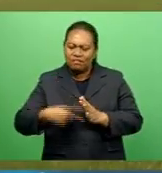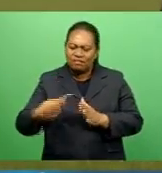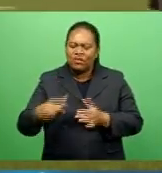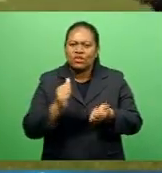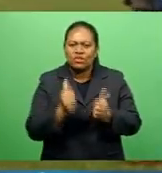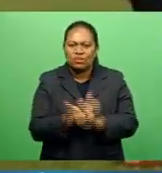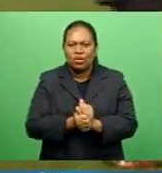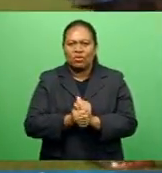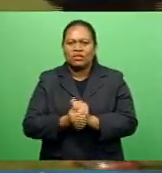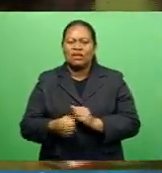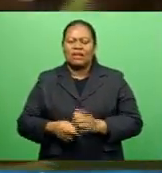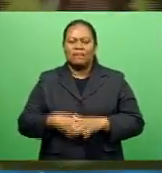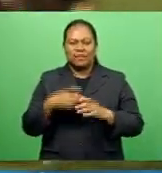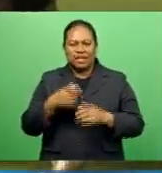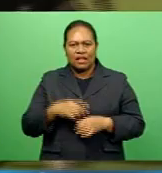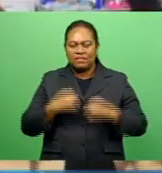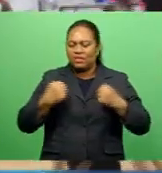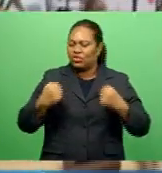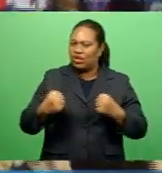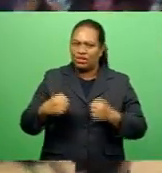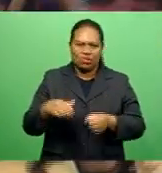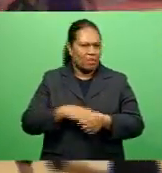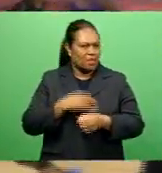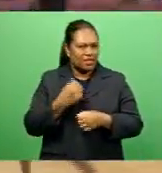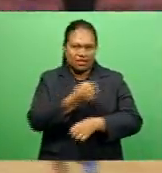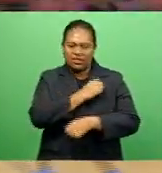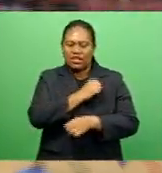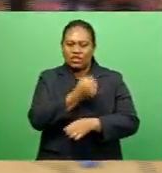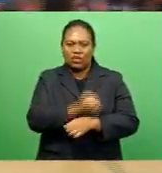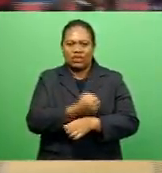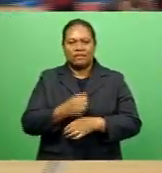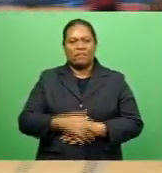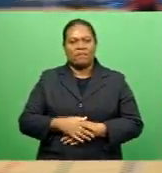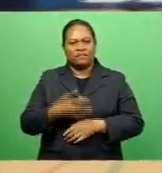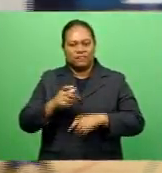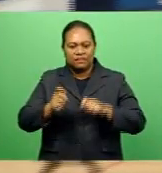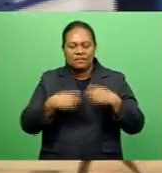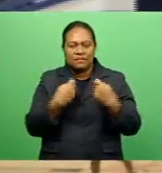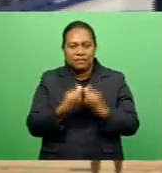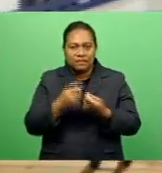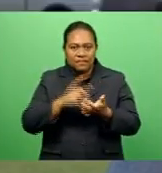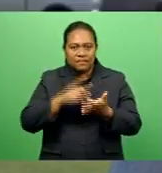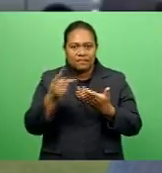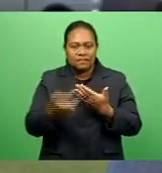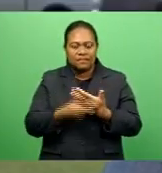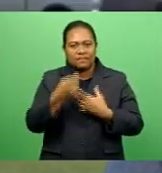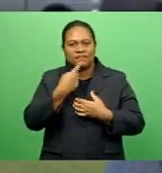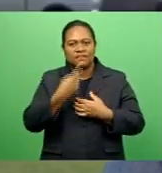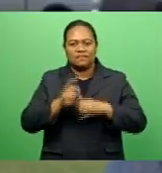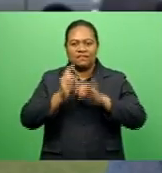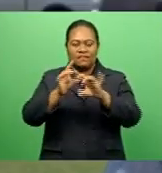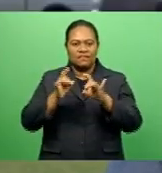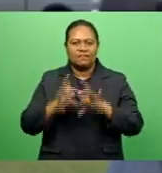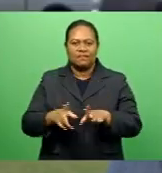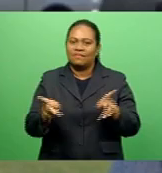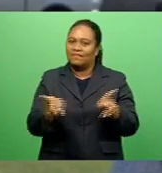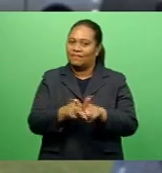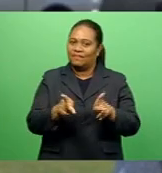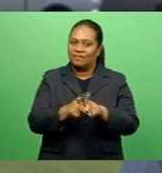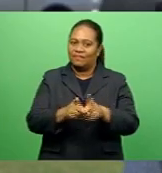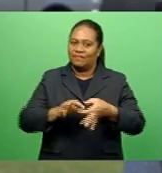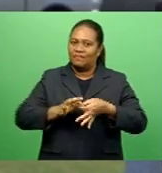rake in revenue and must be strengthened. The Team Up program supports a number of Australian sport partners in